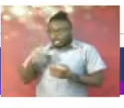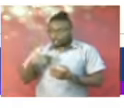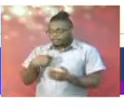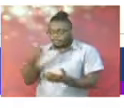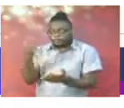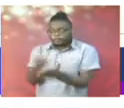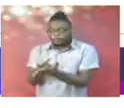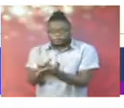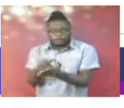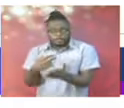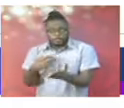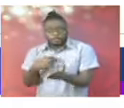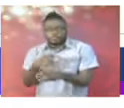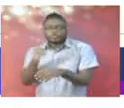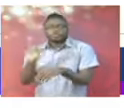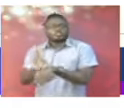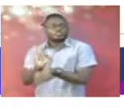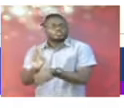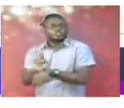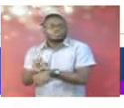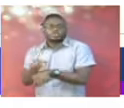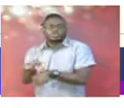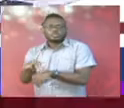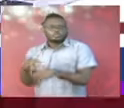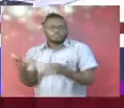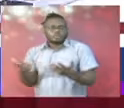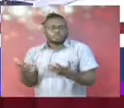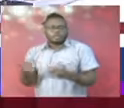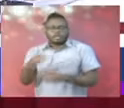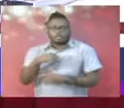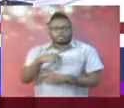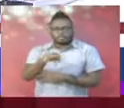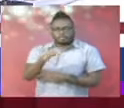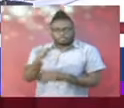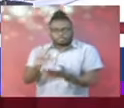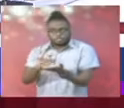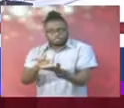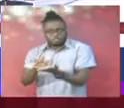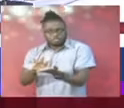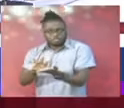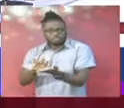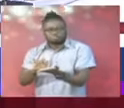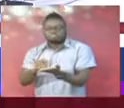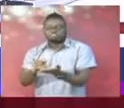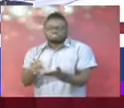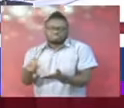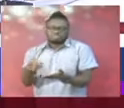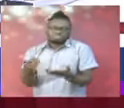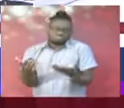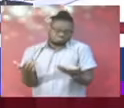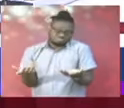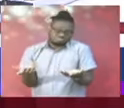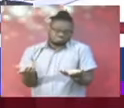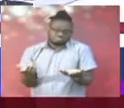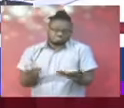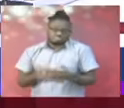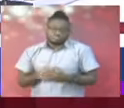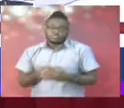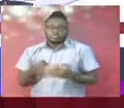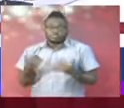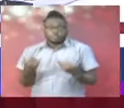and how helpful was it? Thank you. Okay, sure. All right. So in terms of minors, the policy of